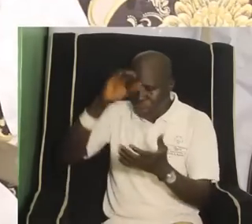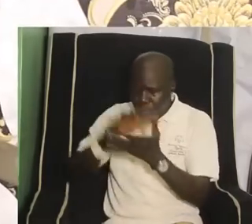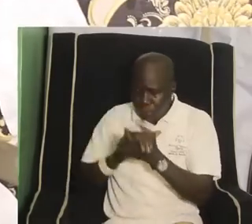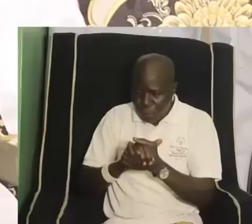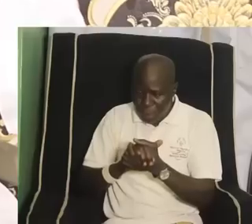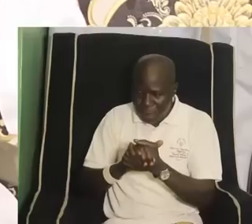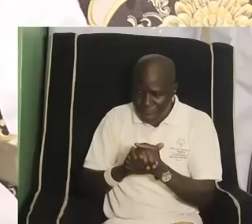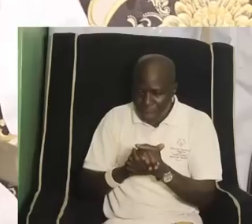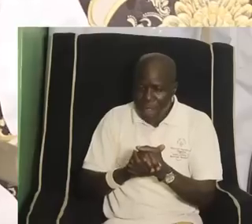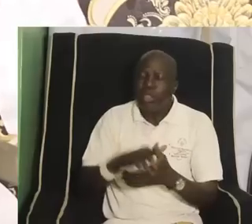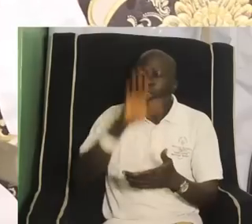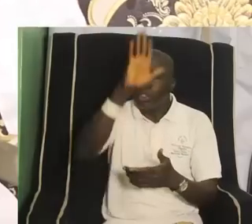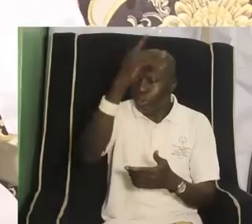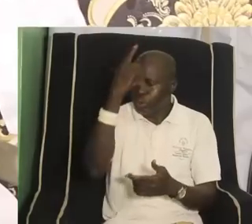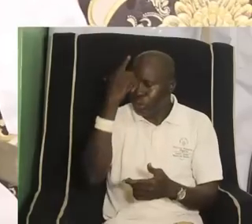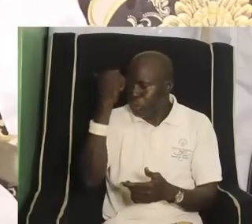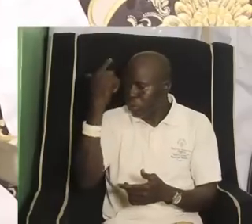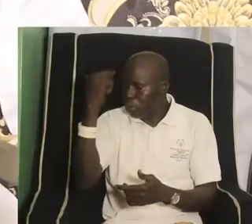your